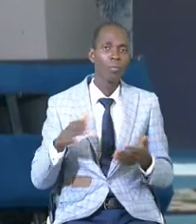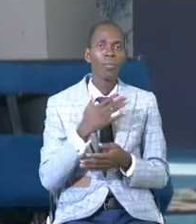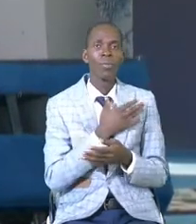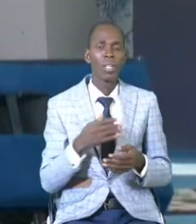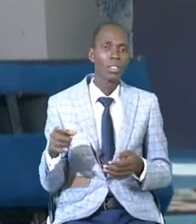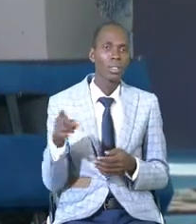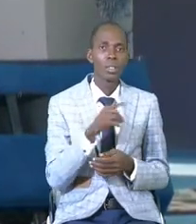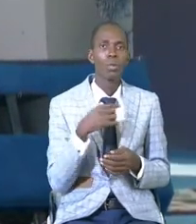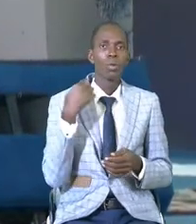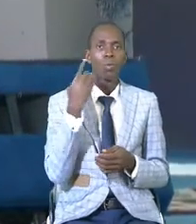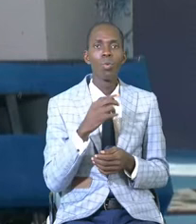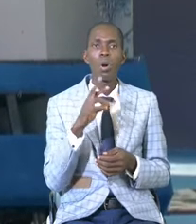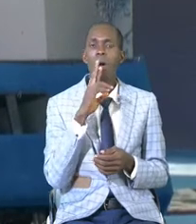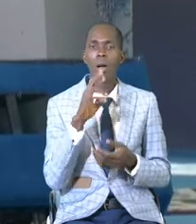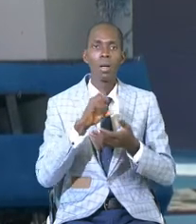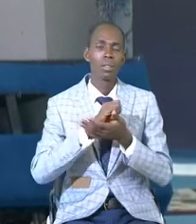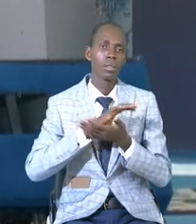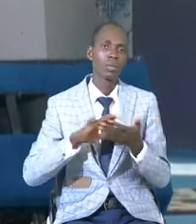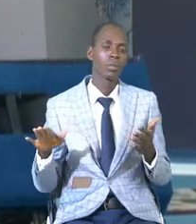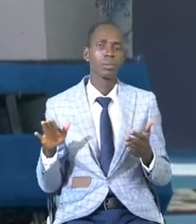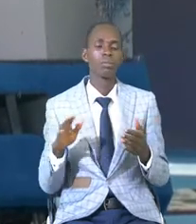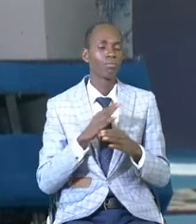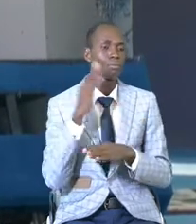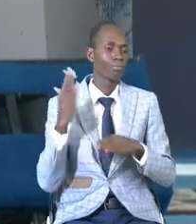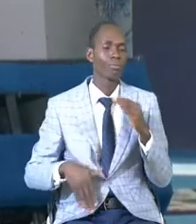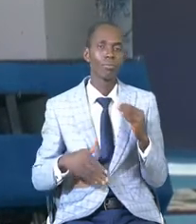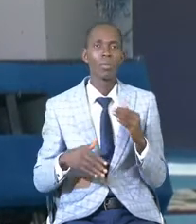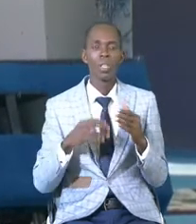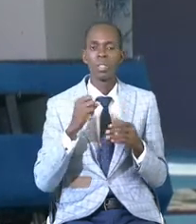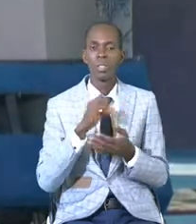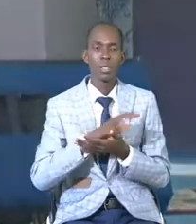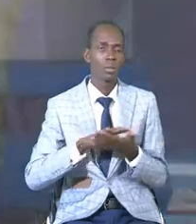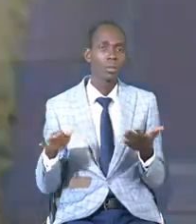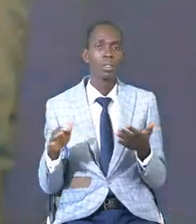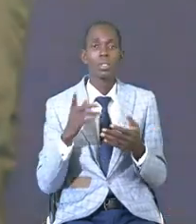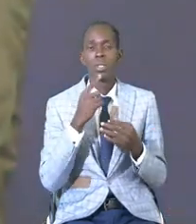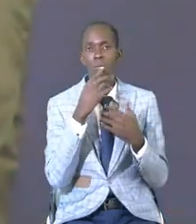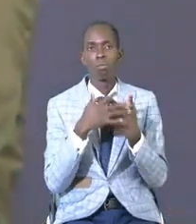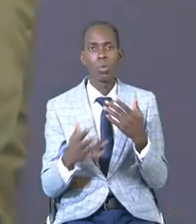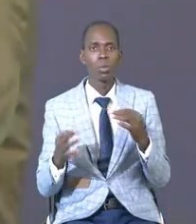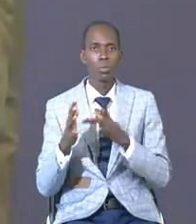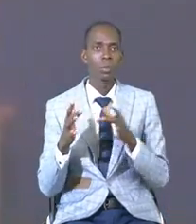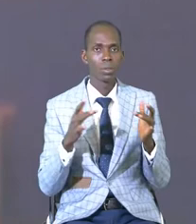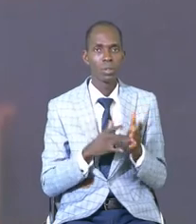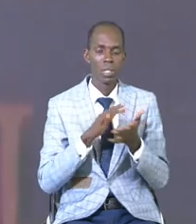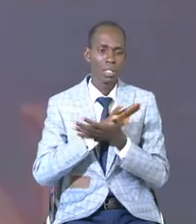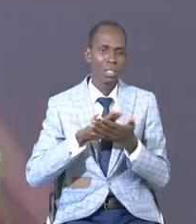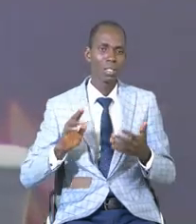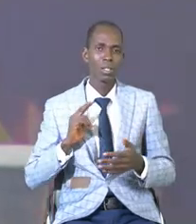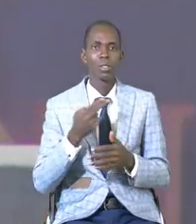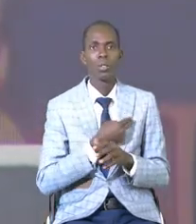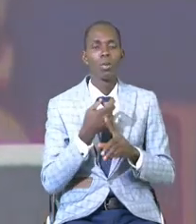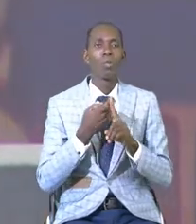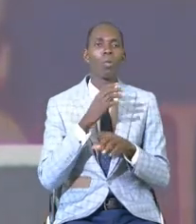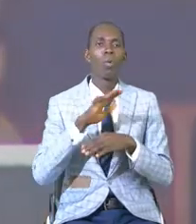are sanctified, period. Sanctified. The blood of Jesus cleanses us from